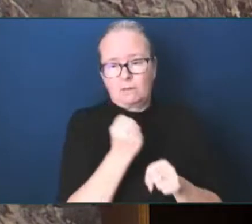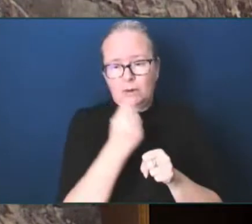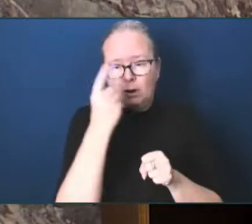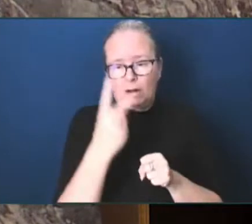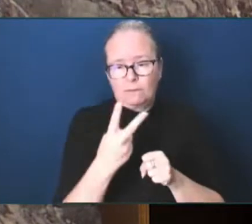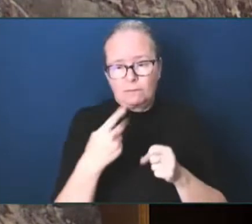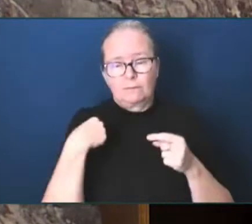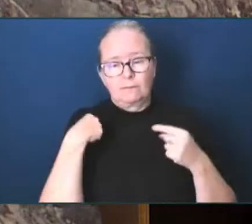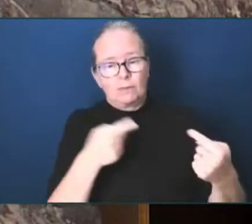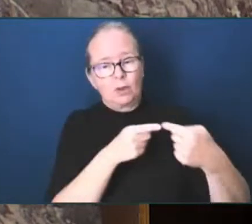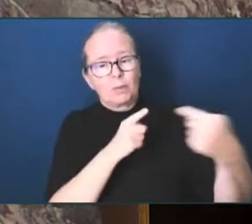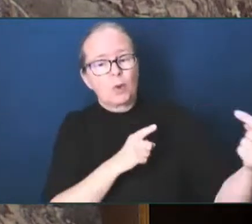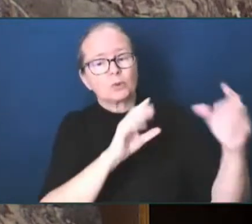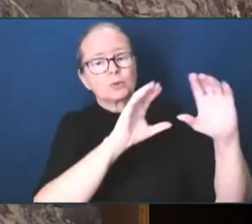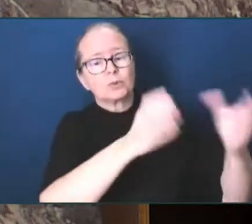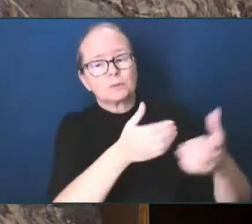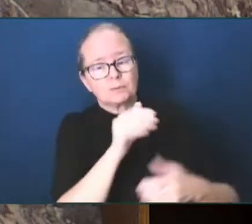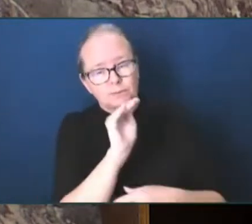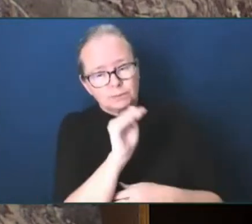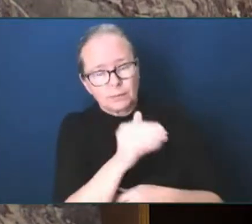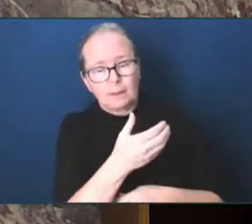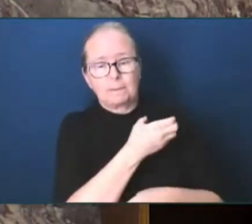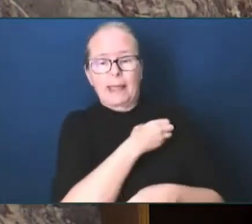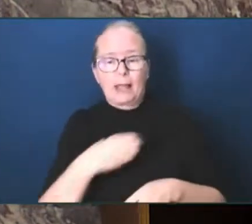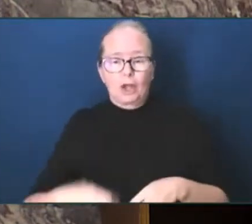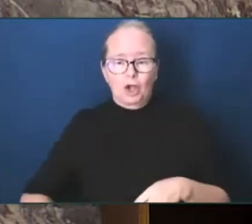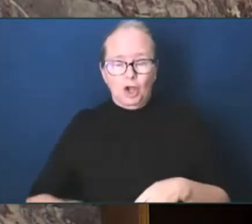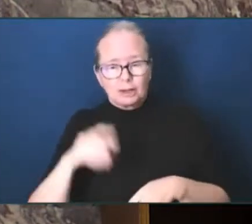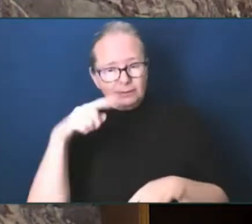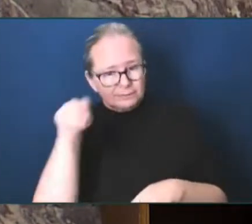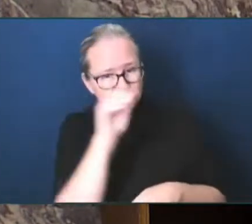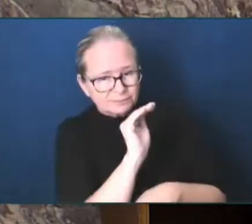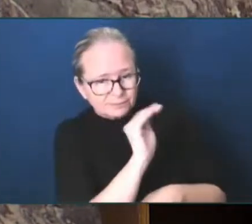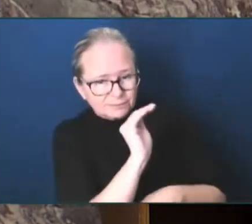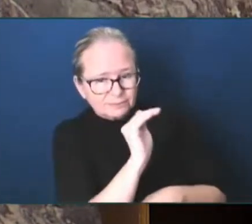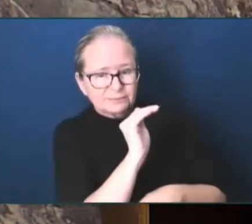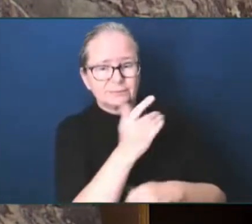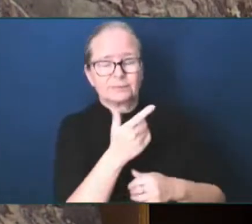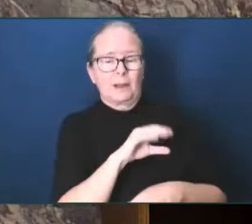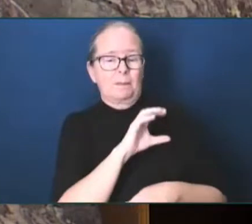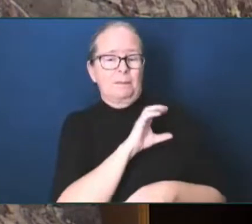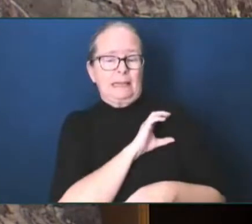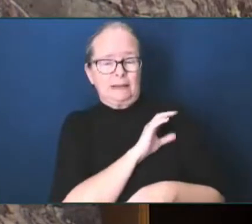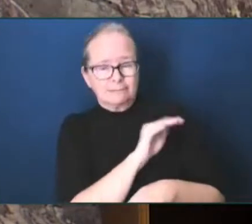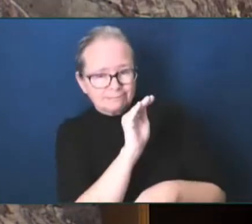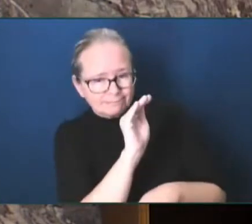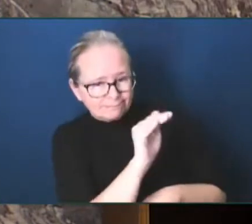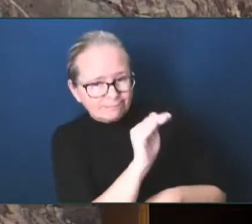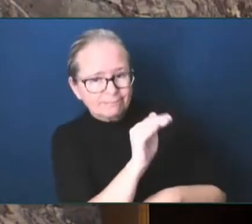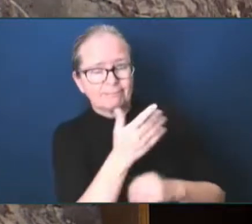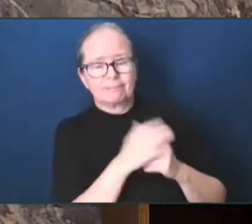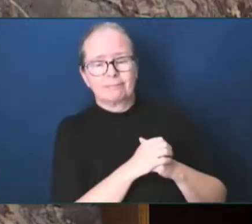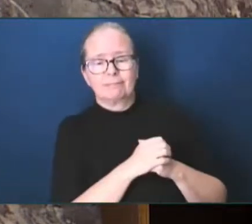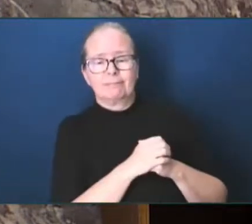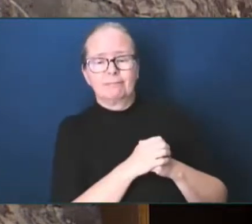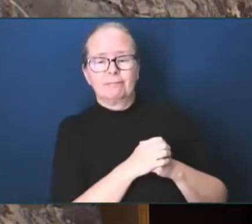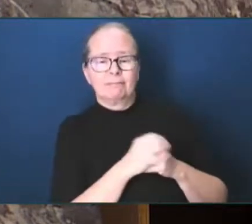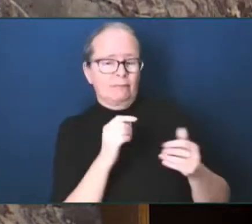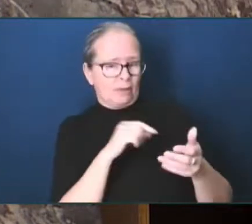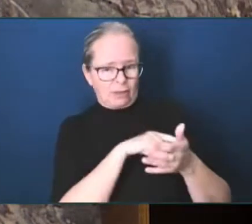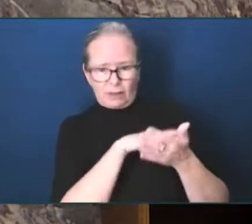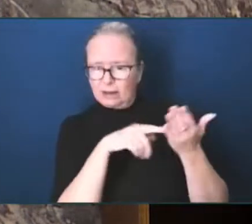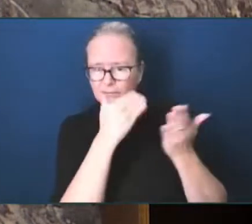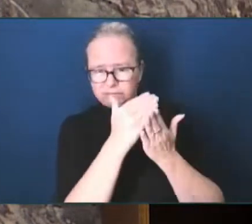for by police. It was a top recommendation in the recent Lepard report. It